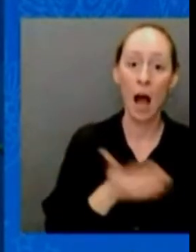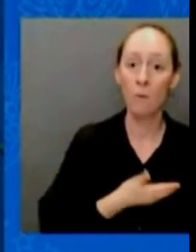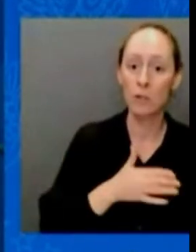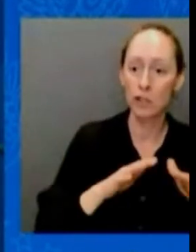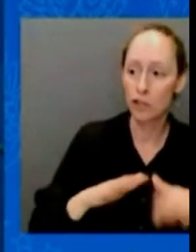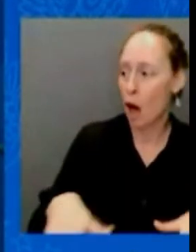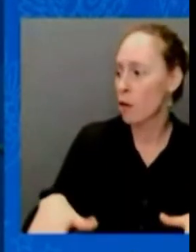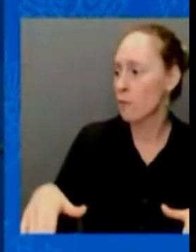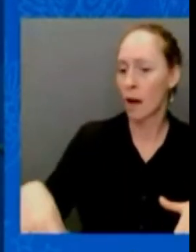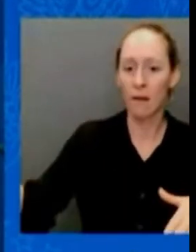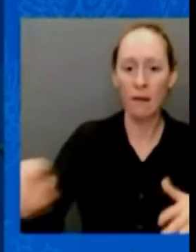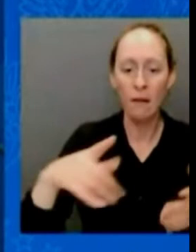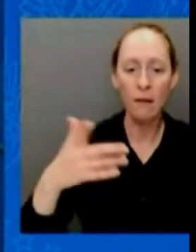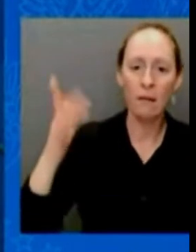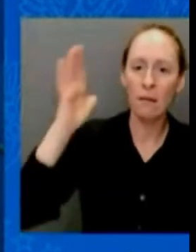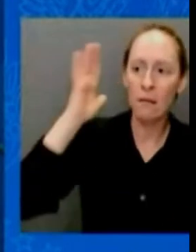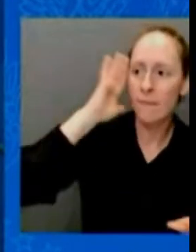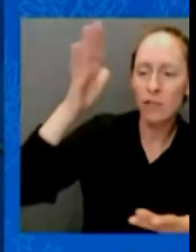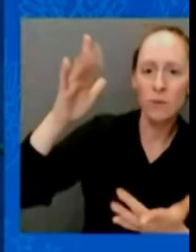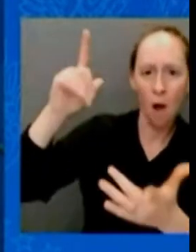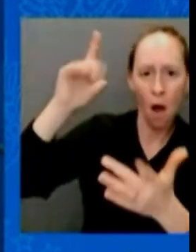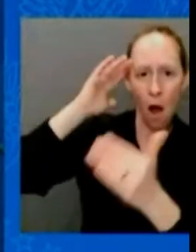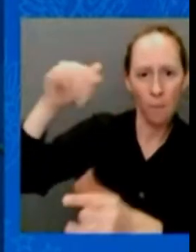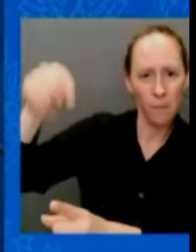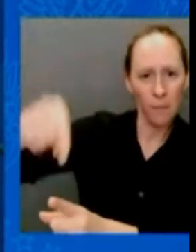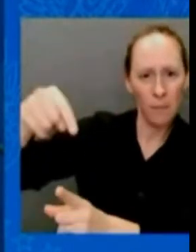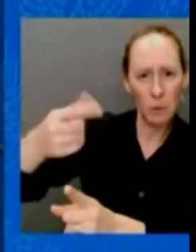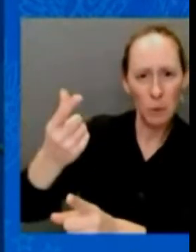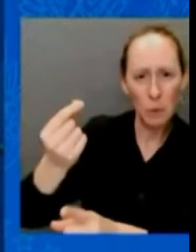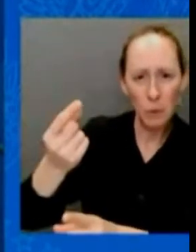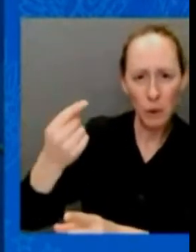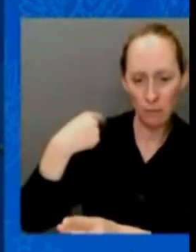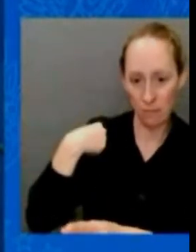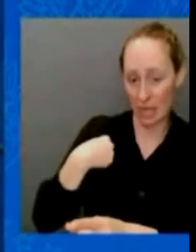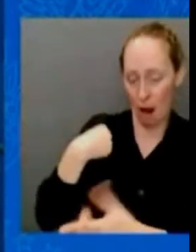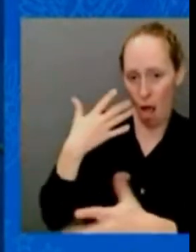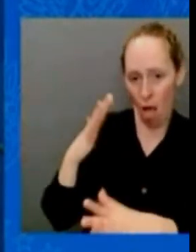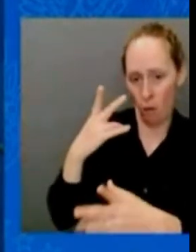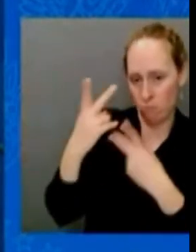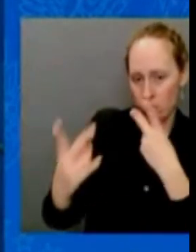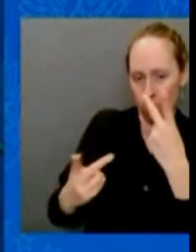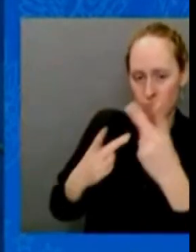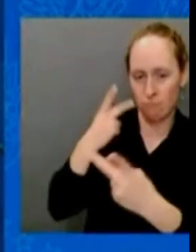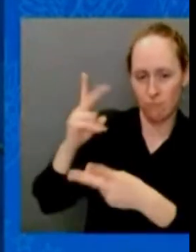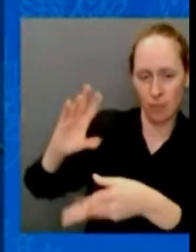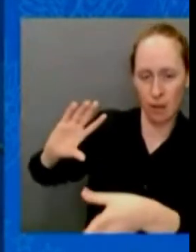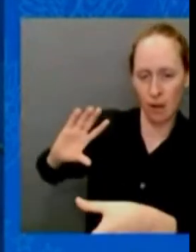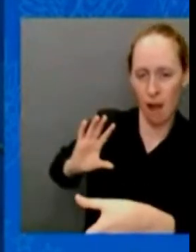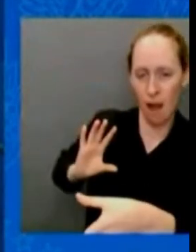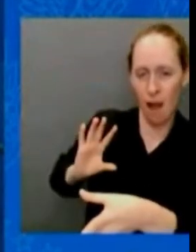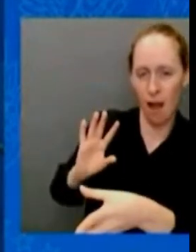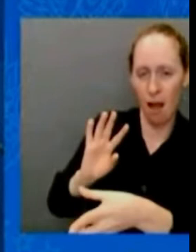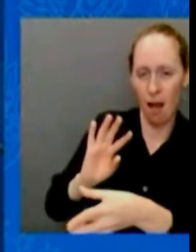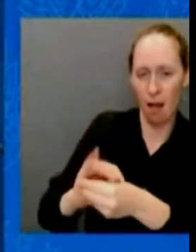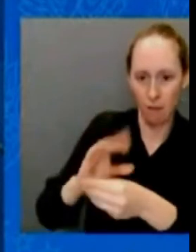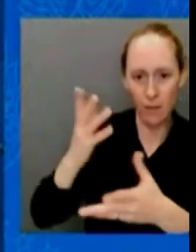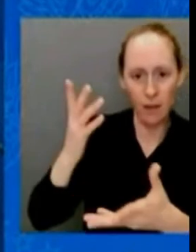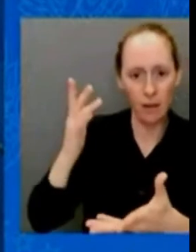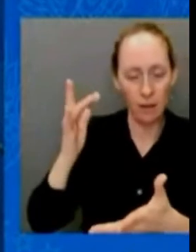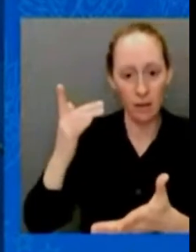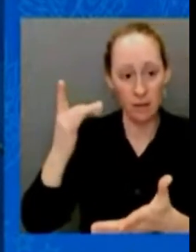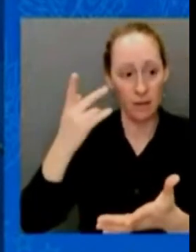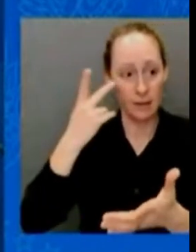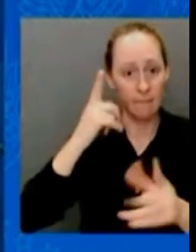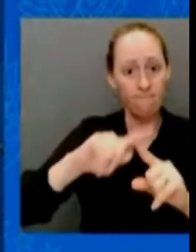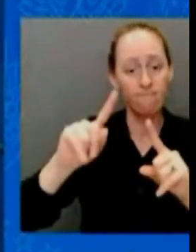happened to a state and to a community because the businesses gave up on us. We didn't give up on them. We were still the same people. We